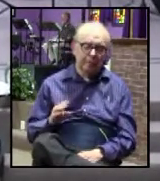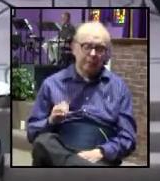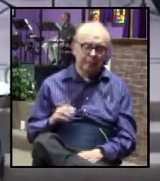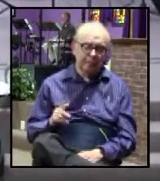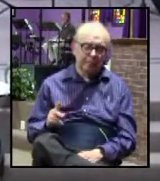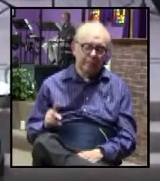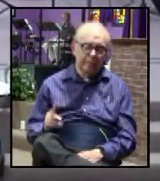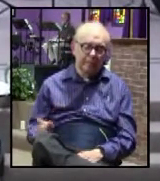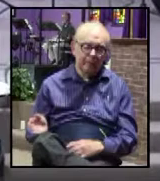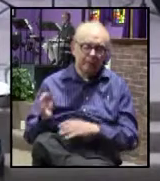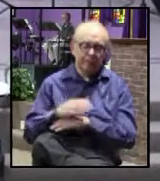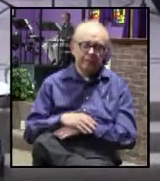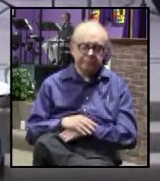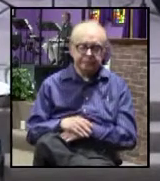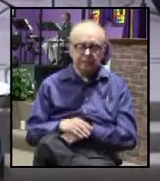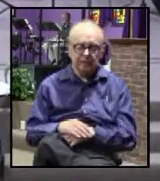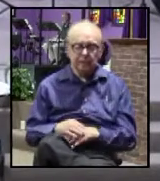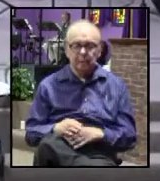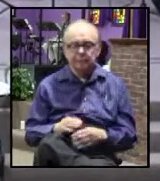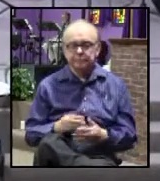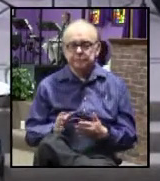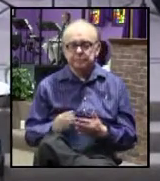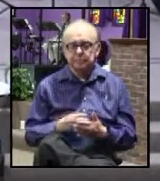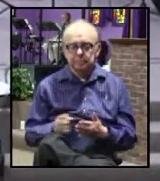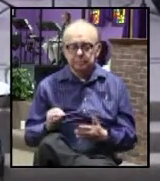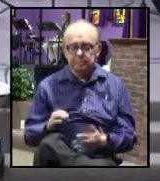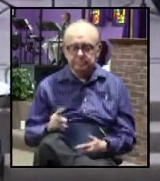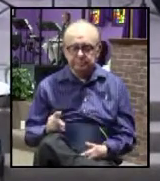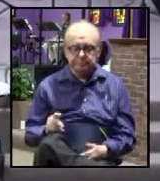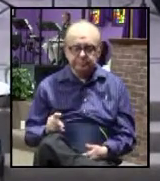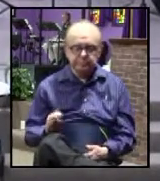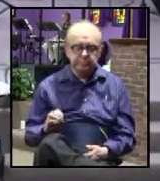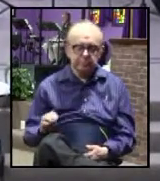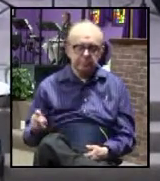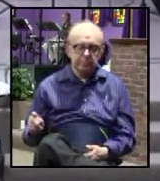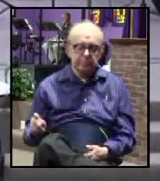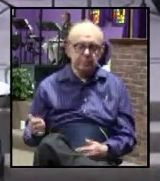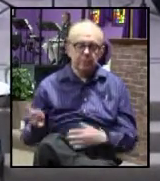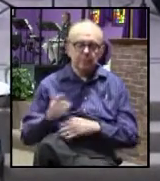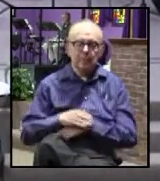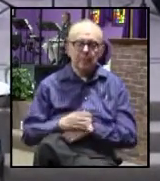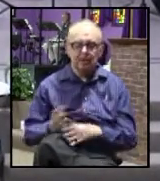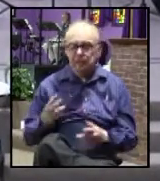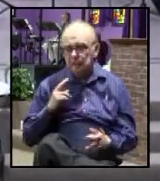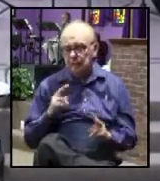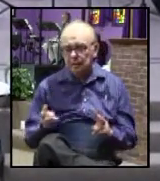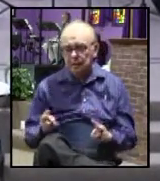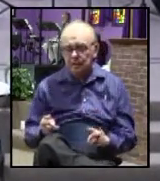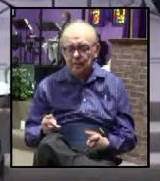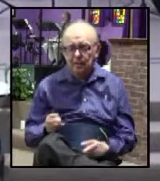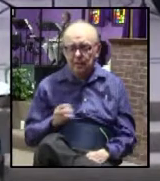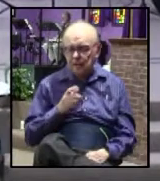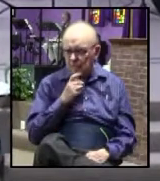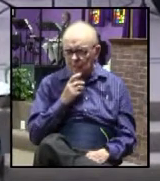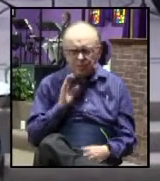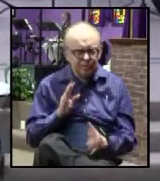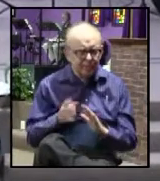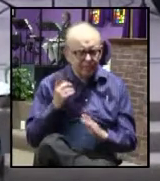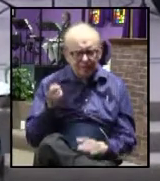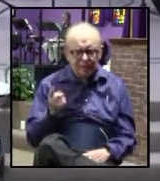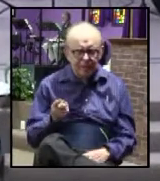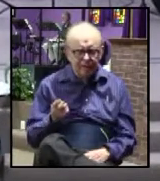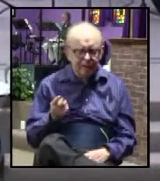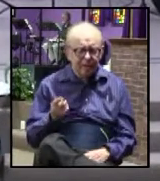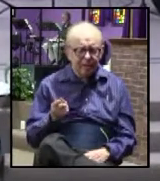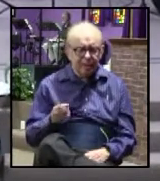long. So I'm out there singing, I'm going to mop all day long, and these people are looking at me like, what's wrong with this guy? He's